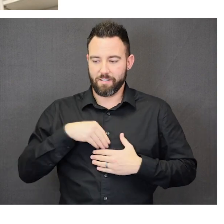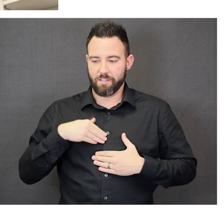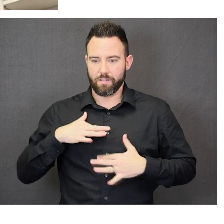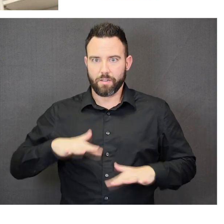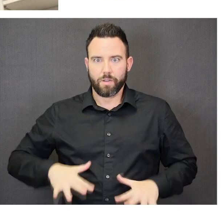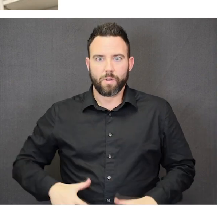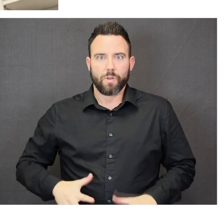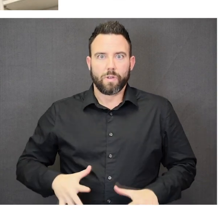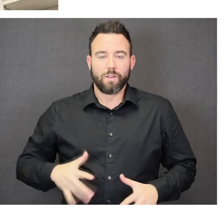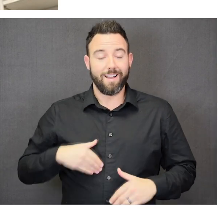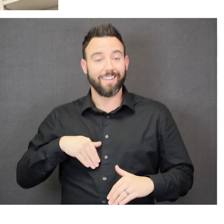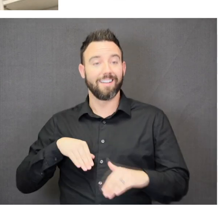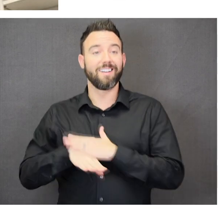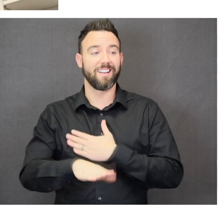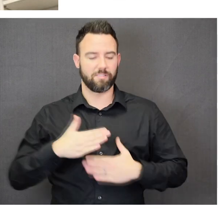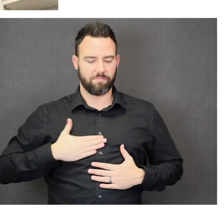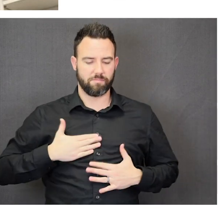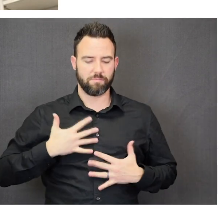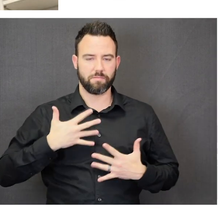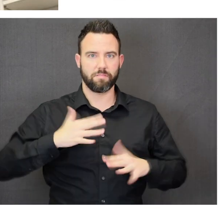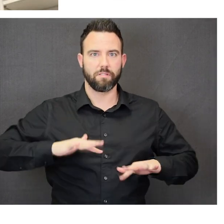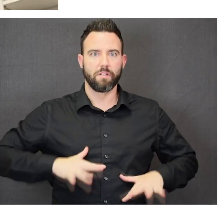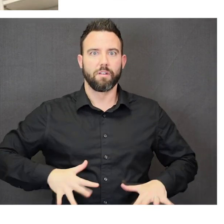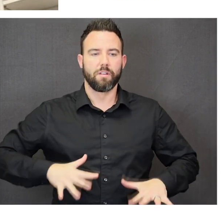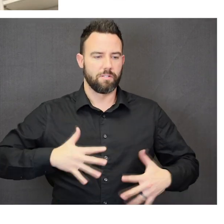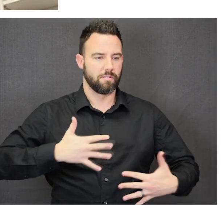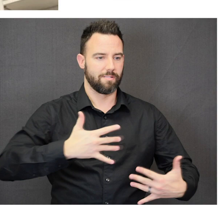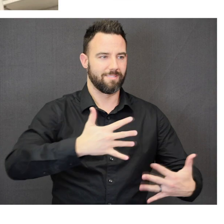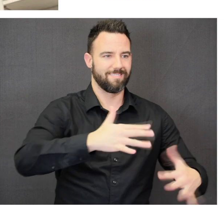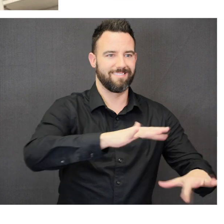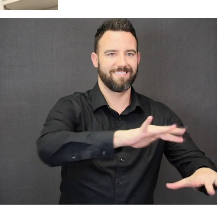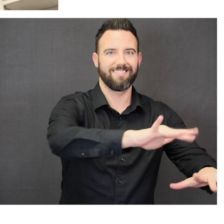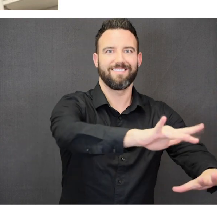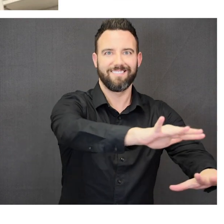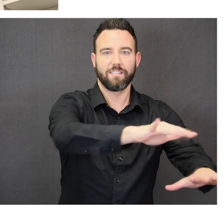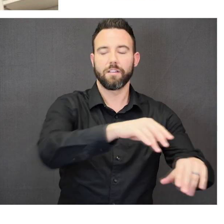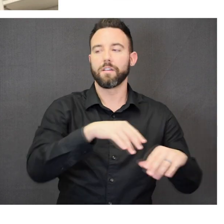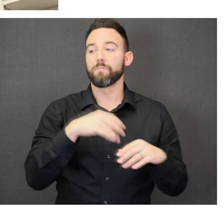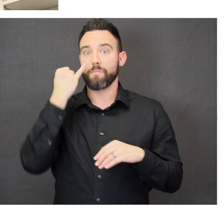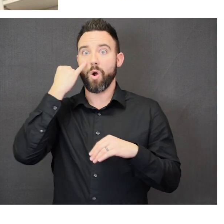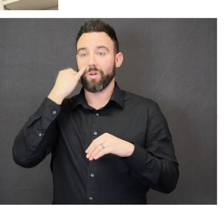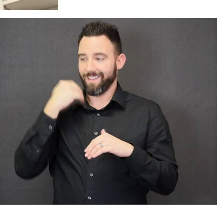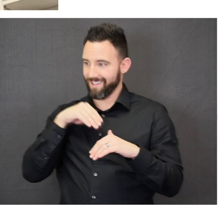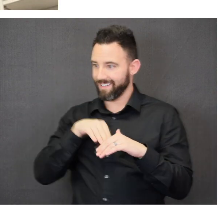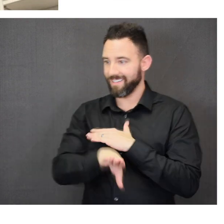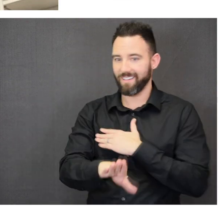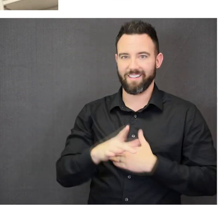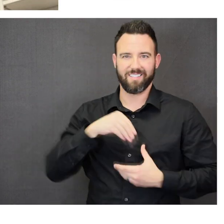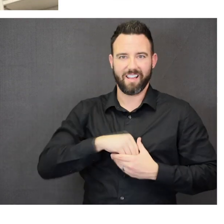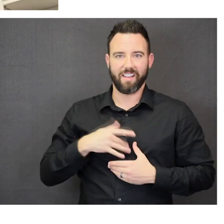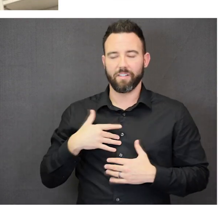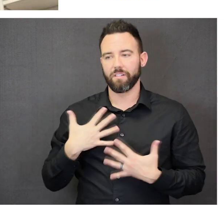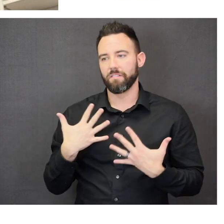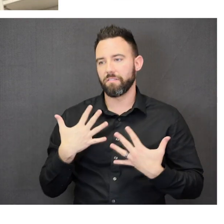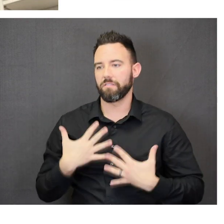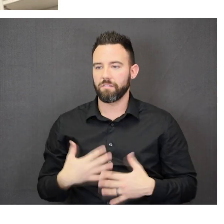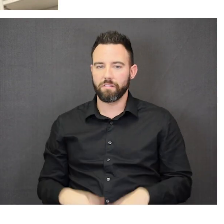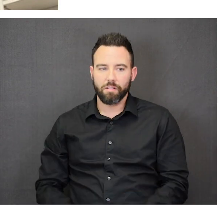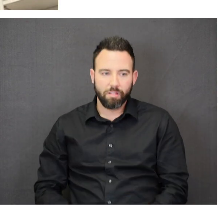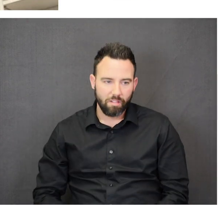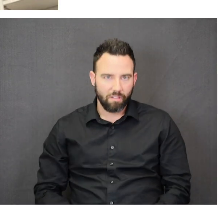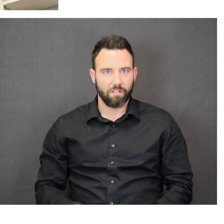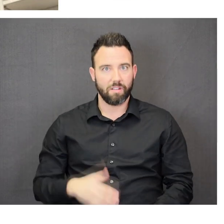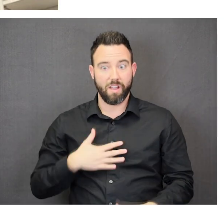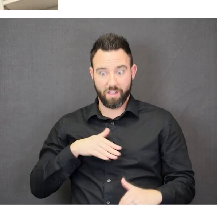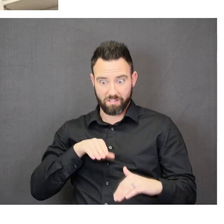really down and withdrawn, other people are going to feel it. Now, that doesn't mean that all of the activation is